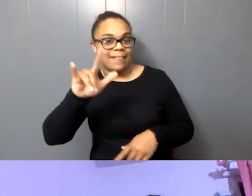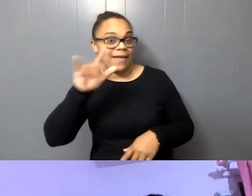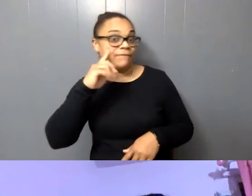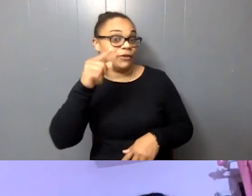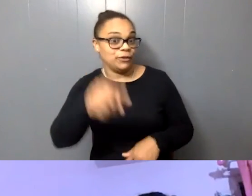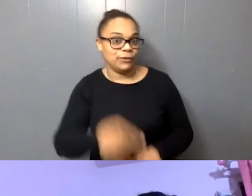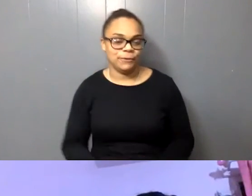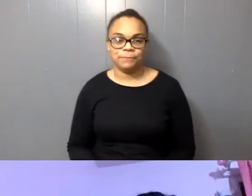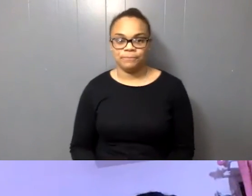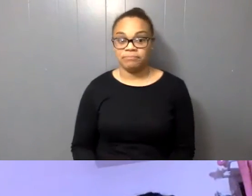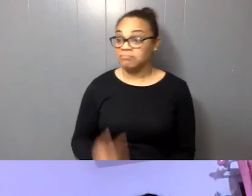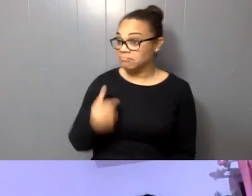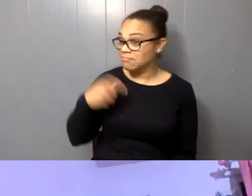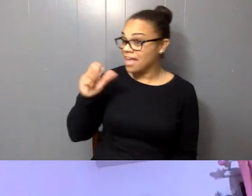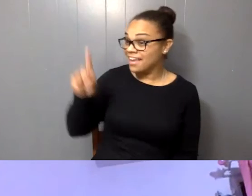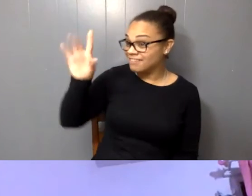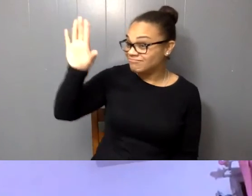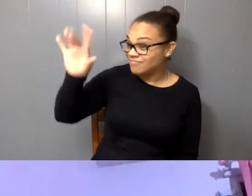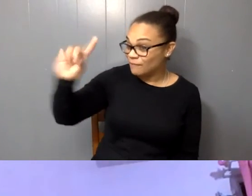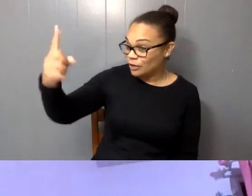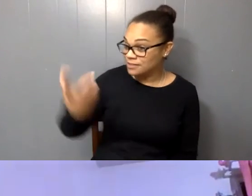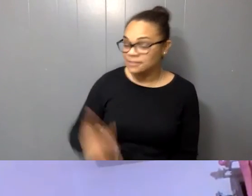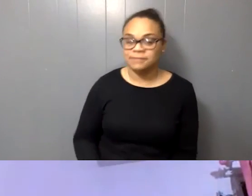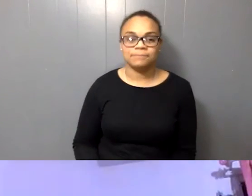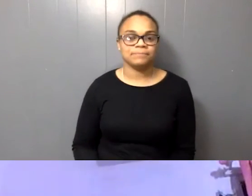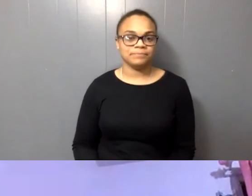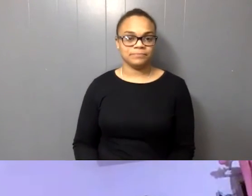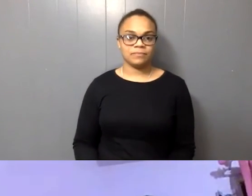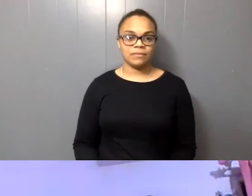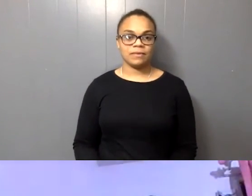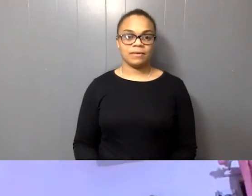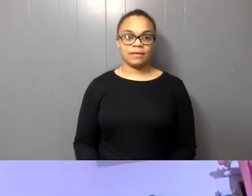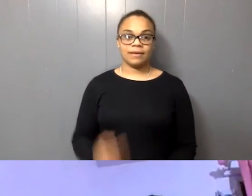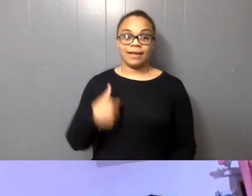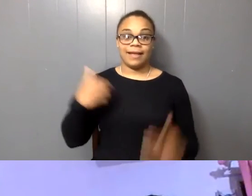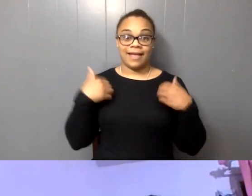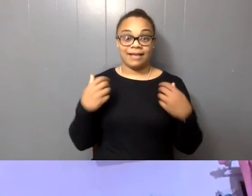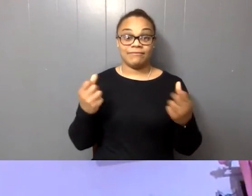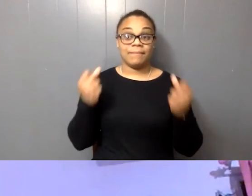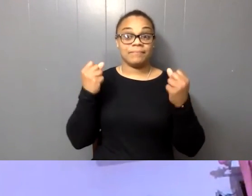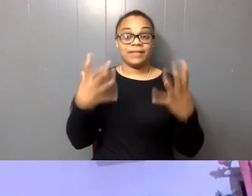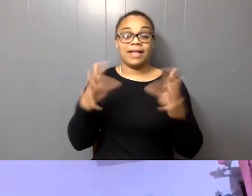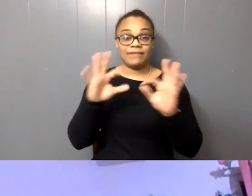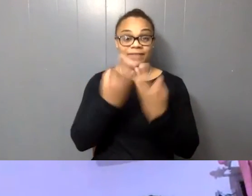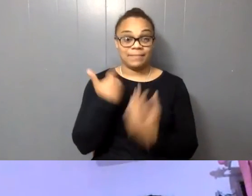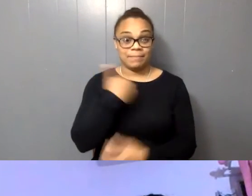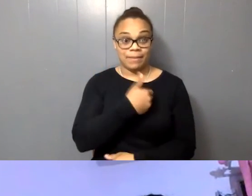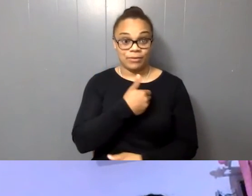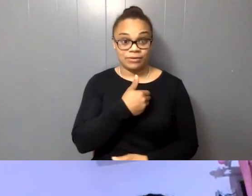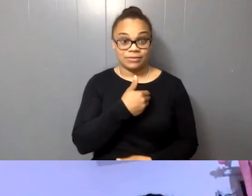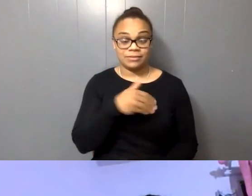I guess I can go first with this, but I actually have a lot of family members who are